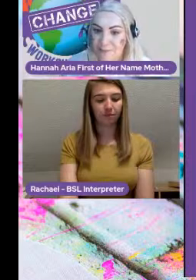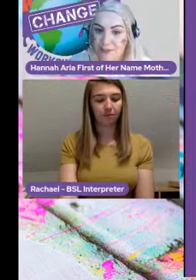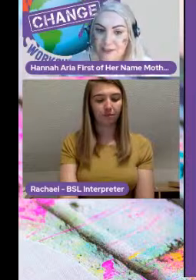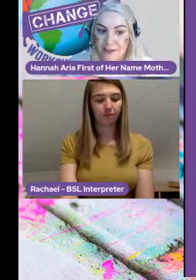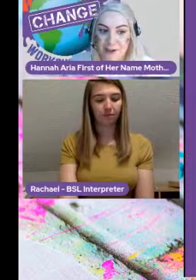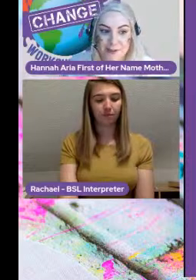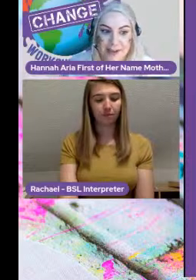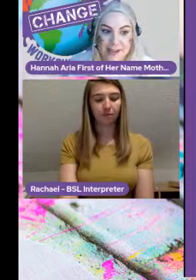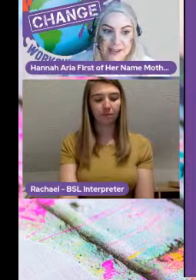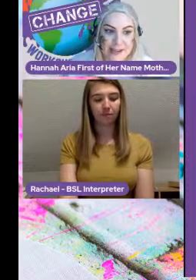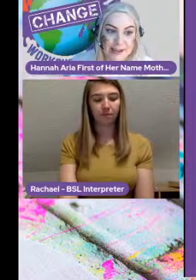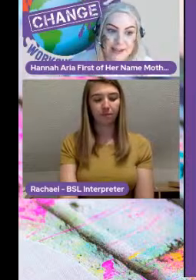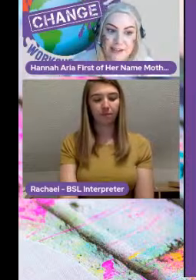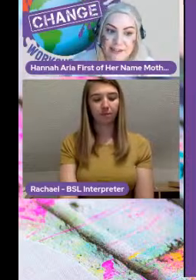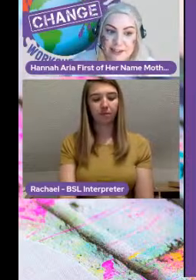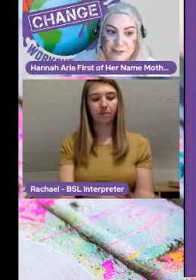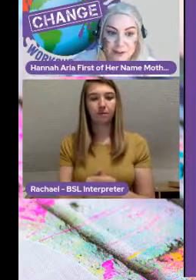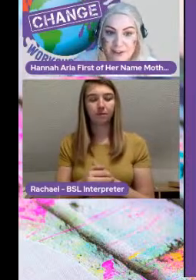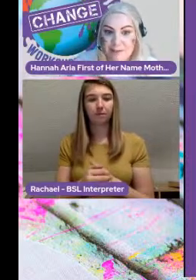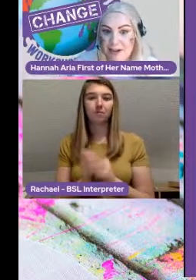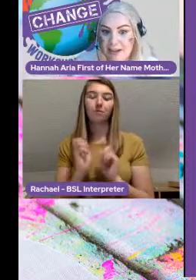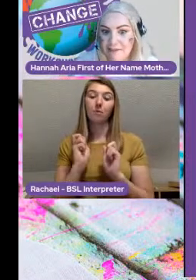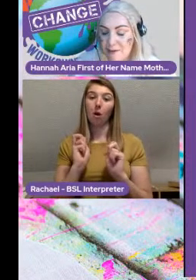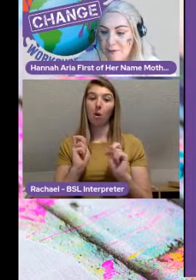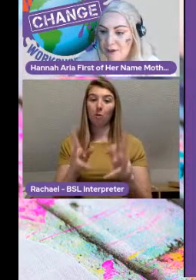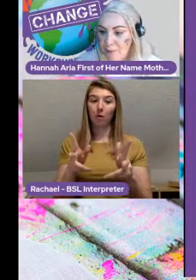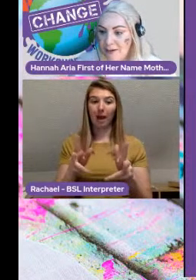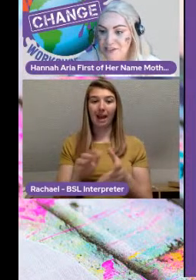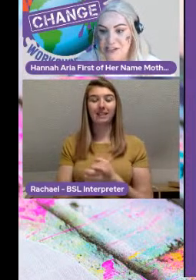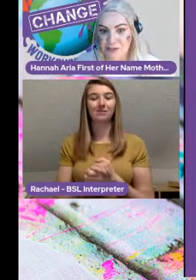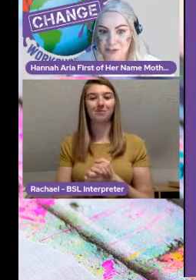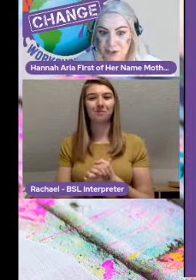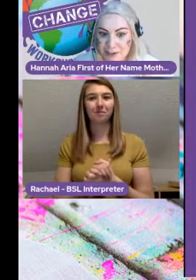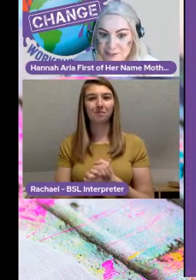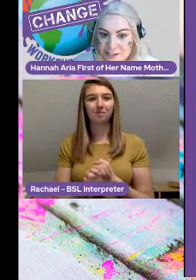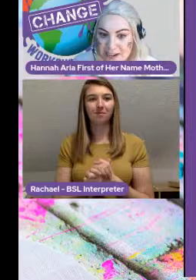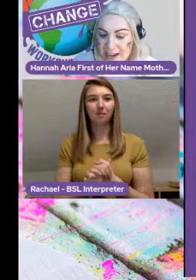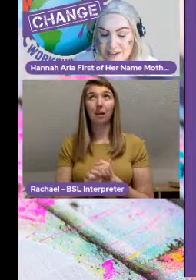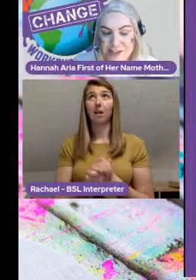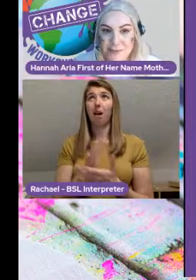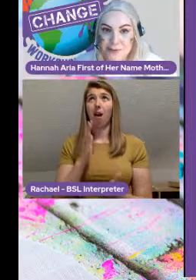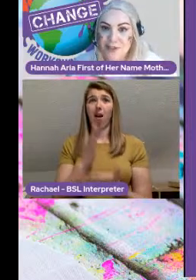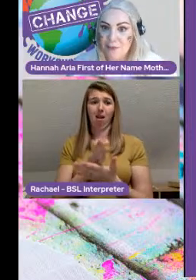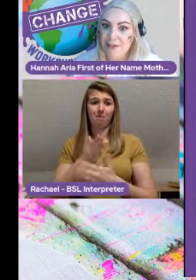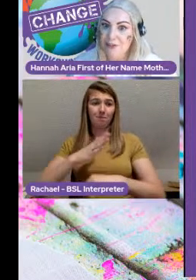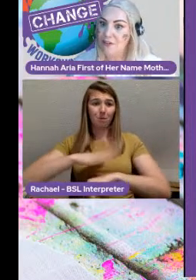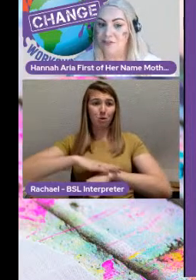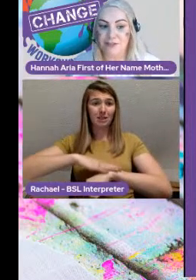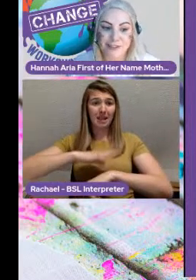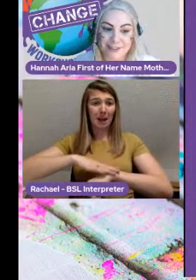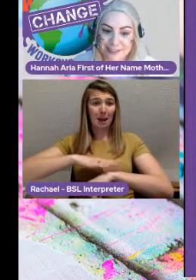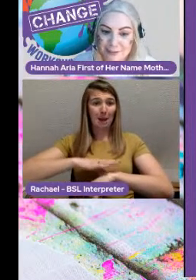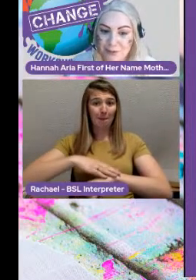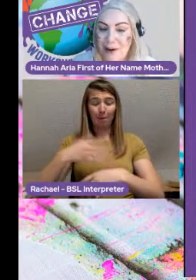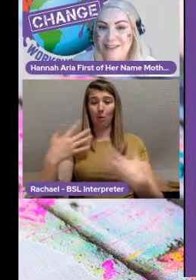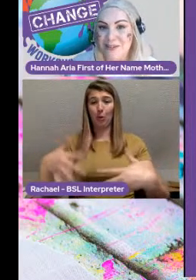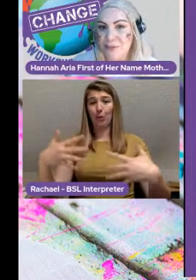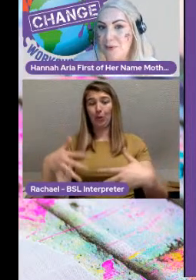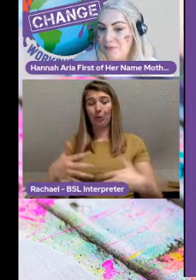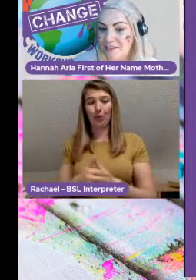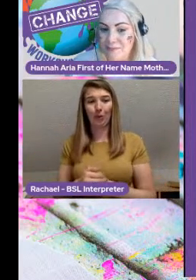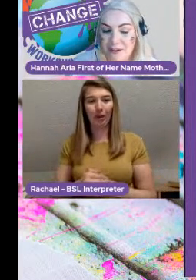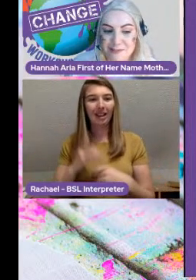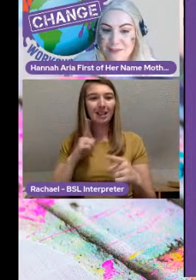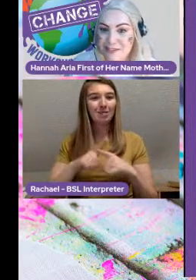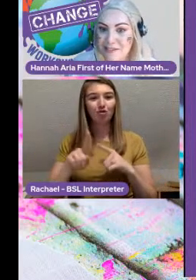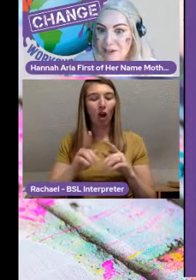Brilliant. Okay. Now, I can't believe it, but I'm actually on time today. I don't know what's going on. I'm trying not